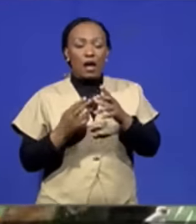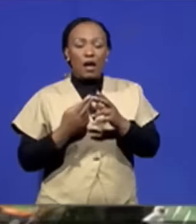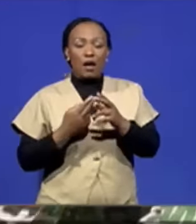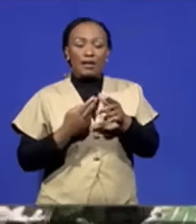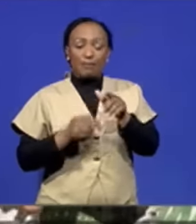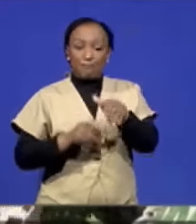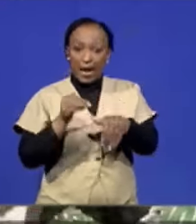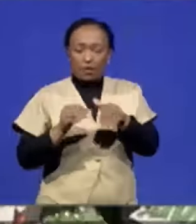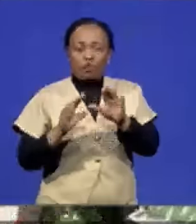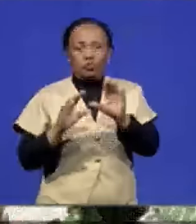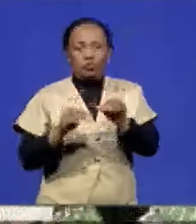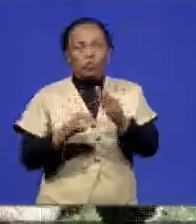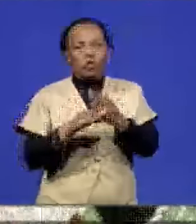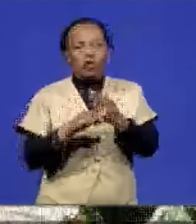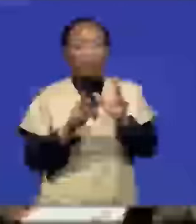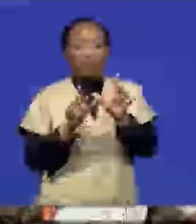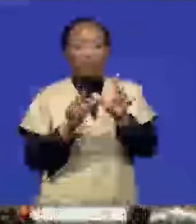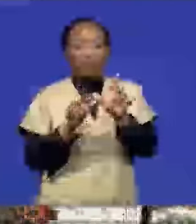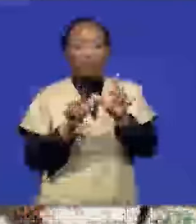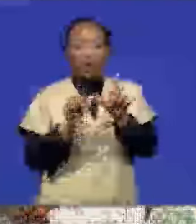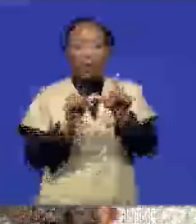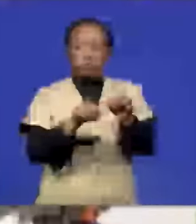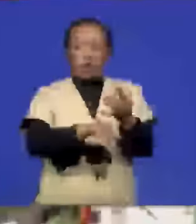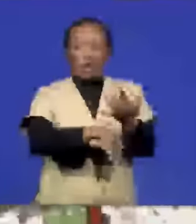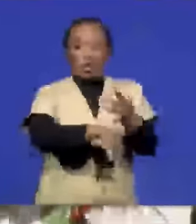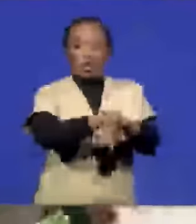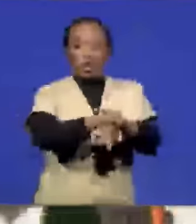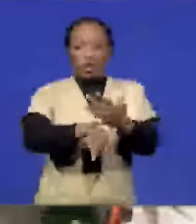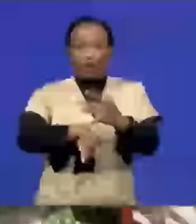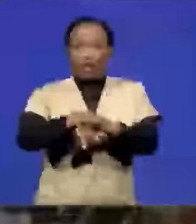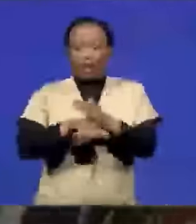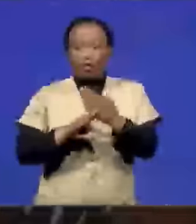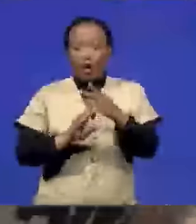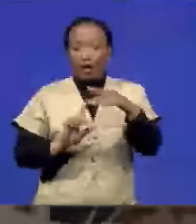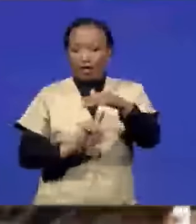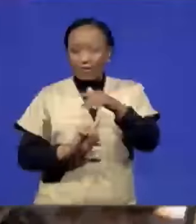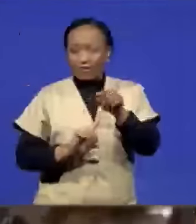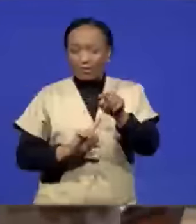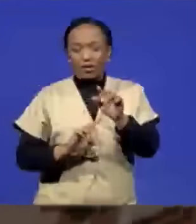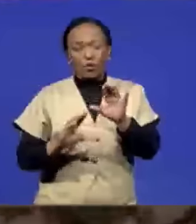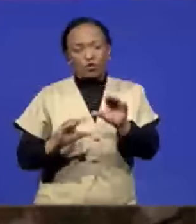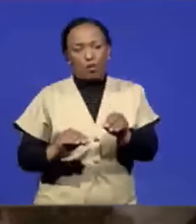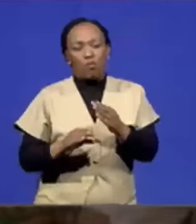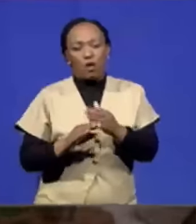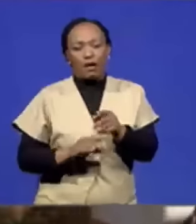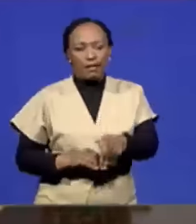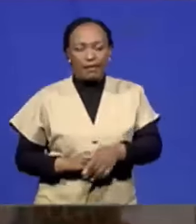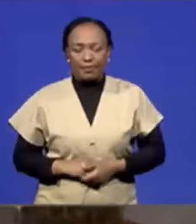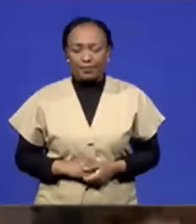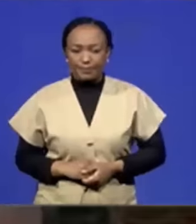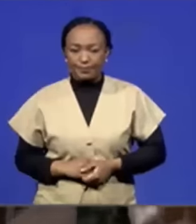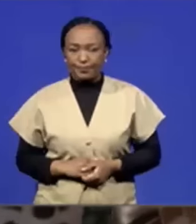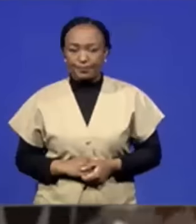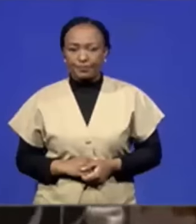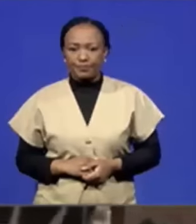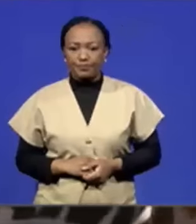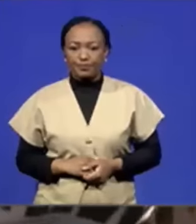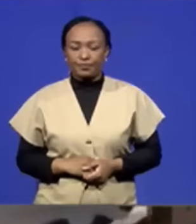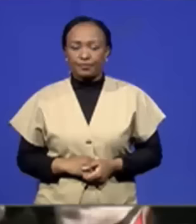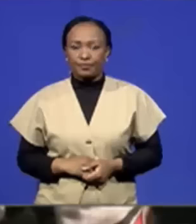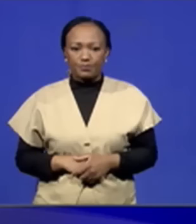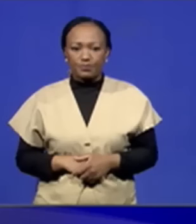fa bangwe ba bona ba ka tswelela go tlhokafala mo tirong. Ke Tebogo Phakedi wa dikgang tsa SABC mo Phokeng gaufi le